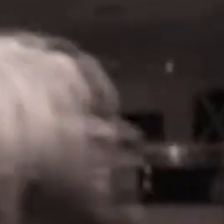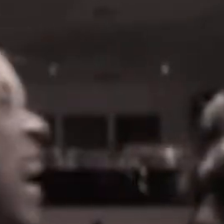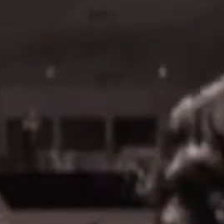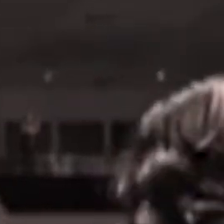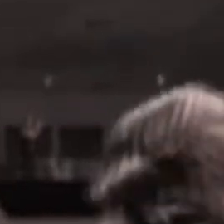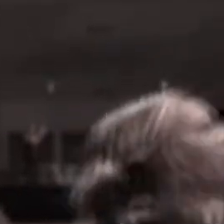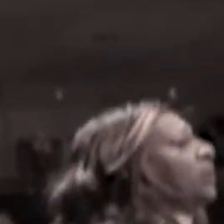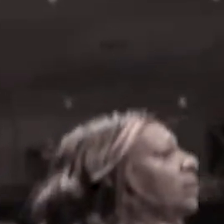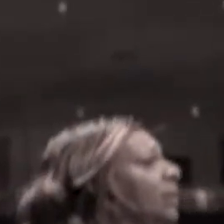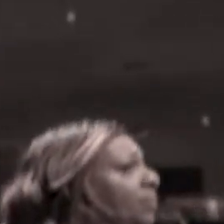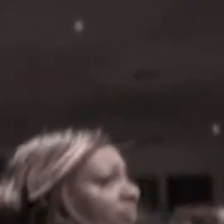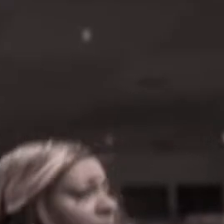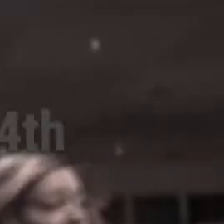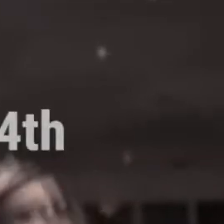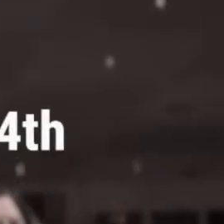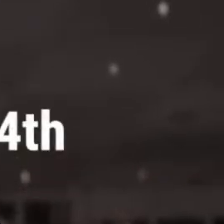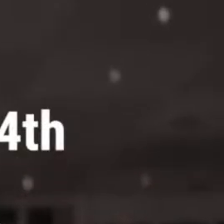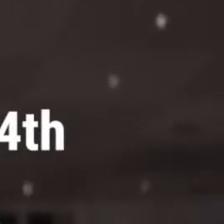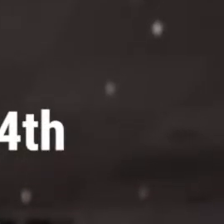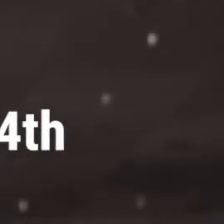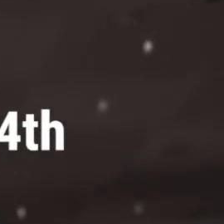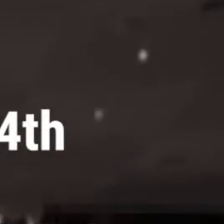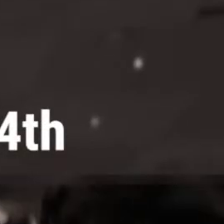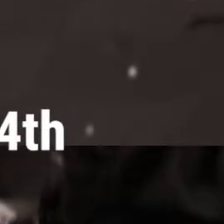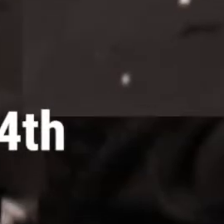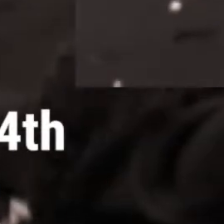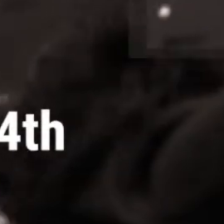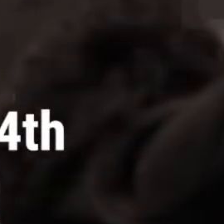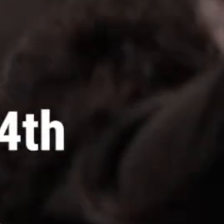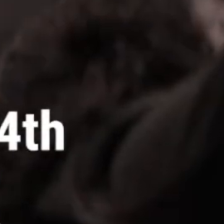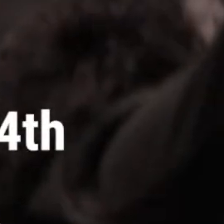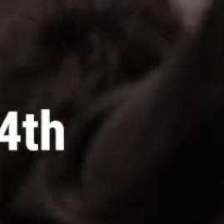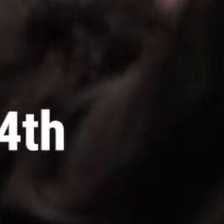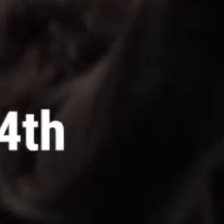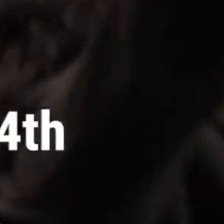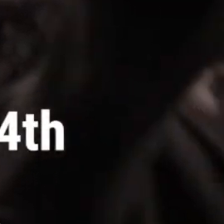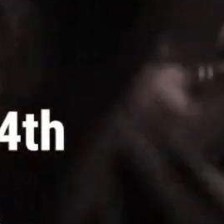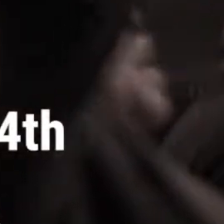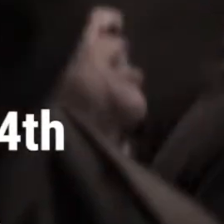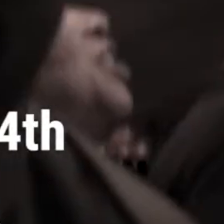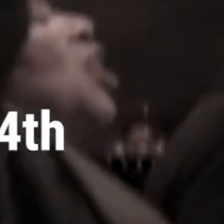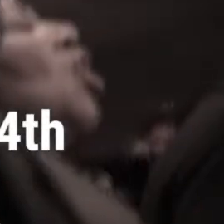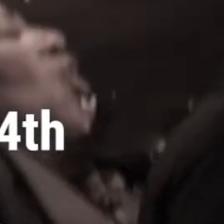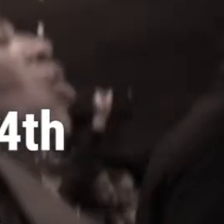don't miss the opportunity to invite your friends and family to join us on Resurrection Sunday.